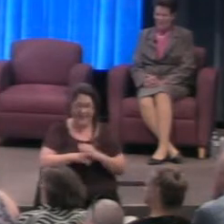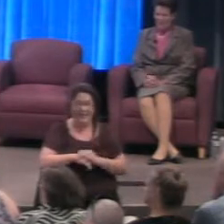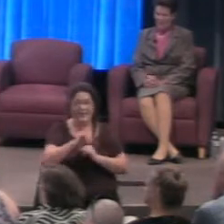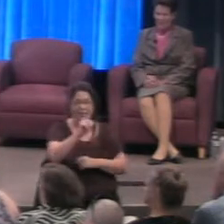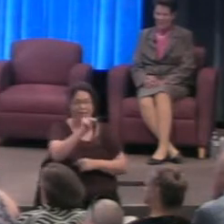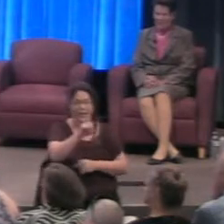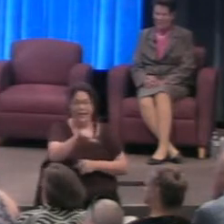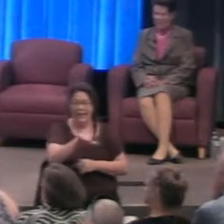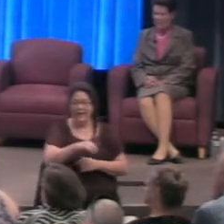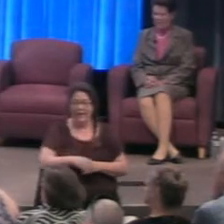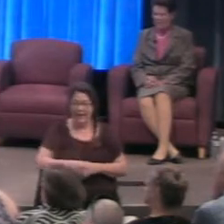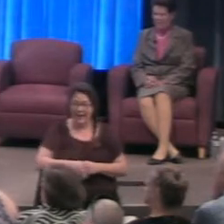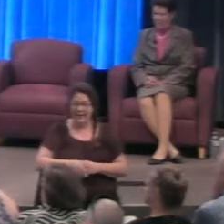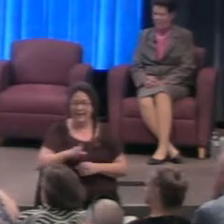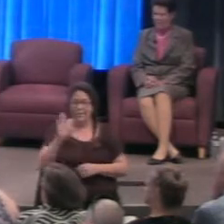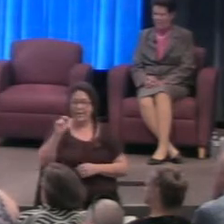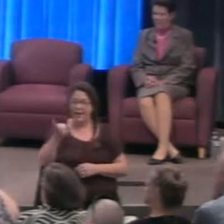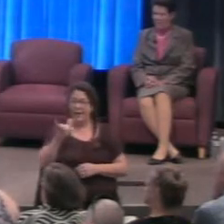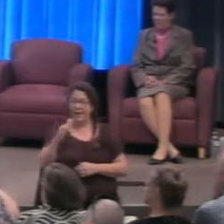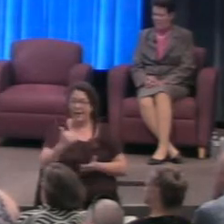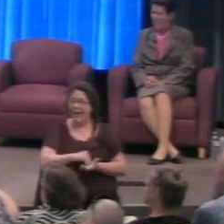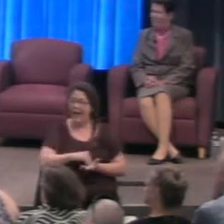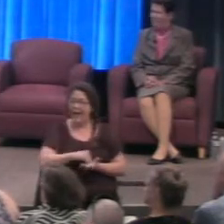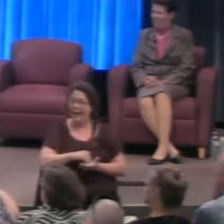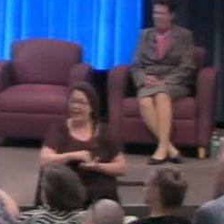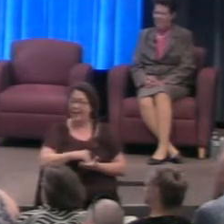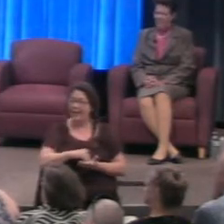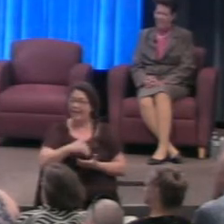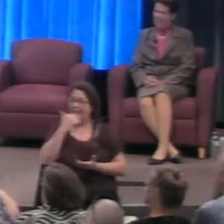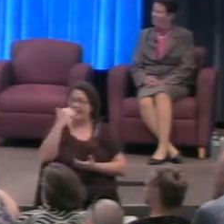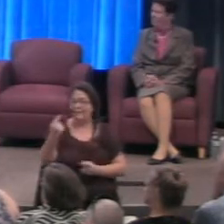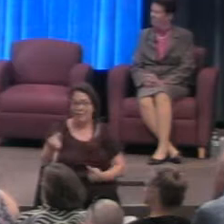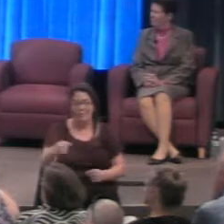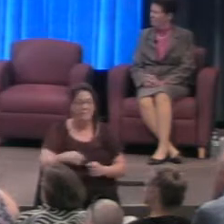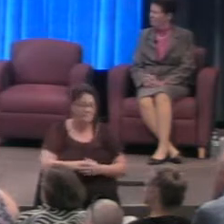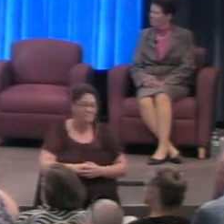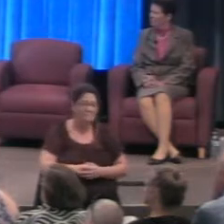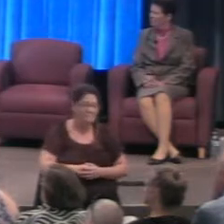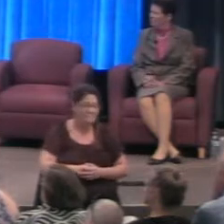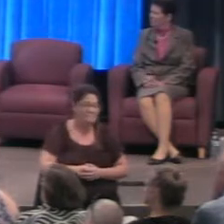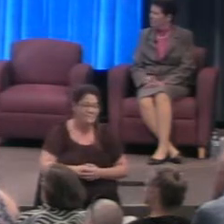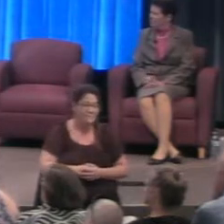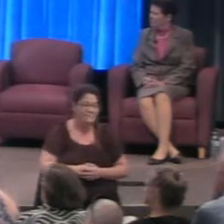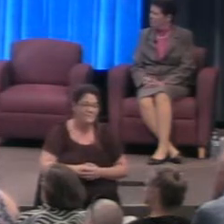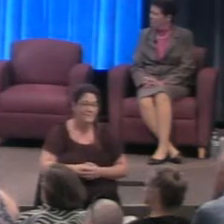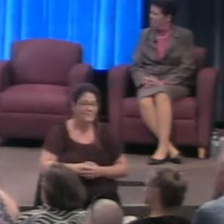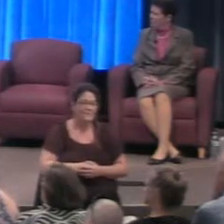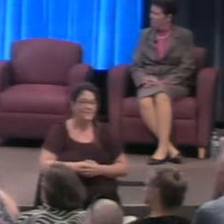Jenny, Benny again. Thanks for coming.